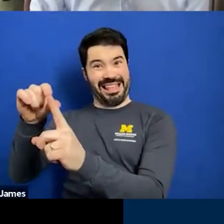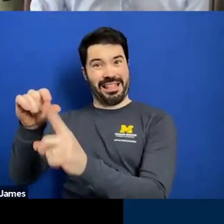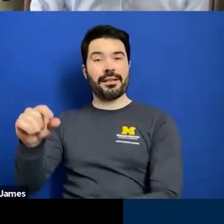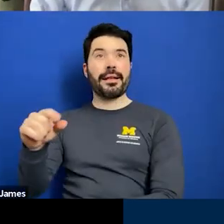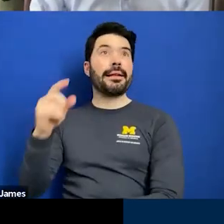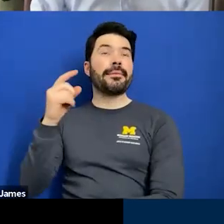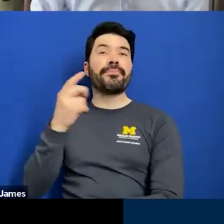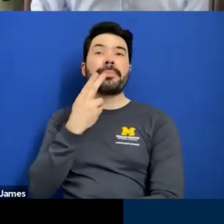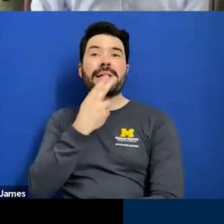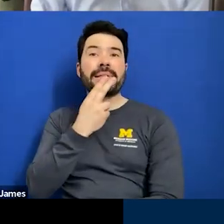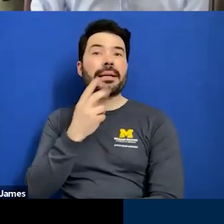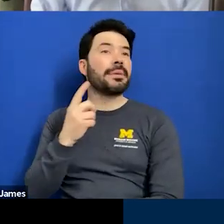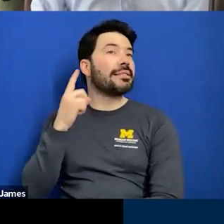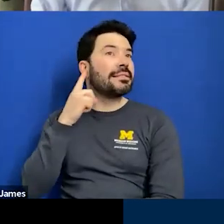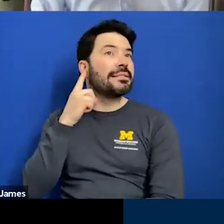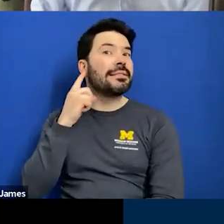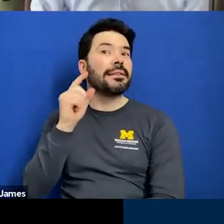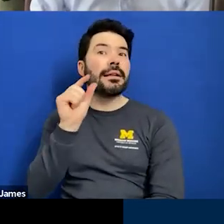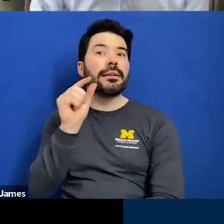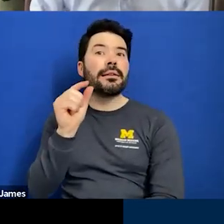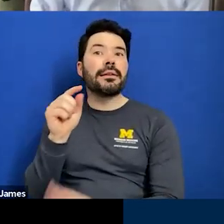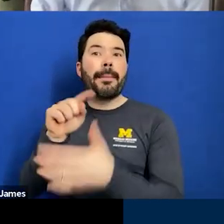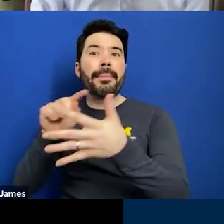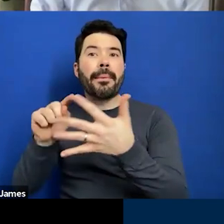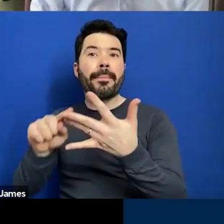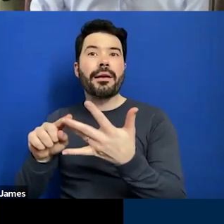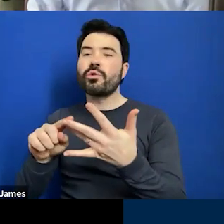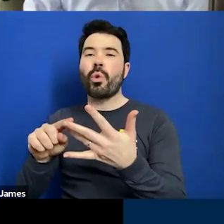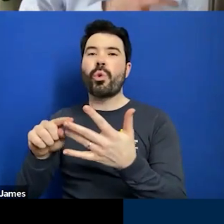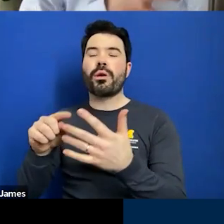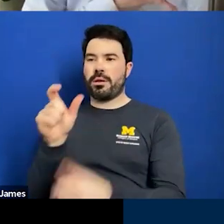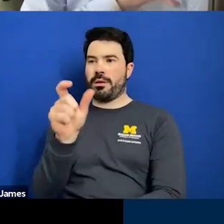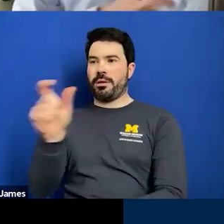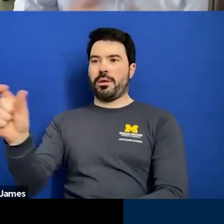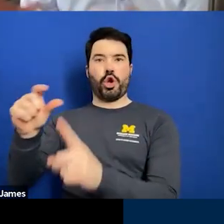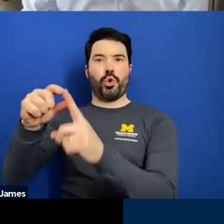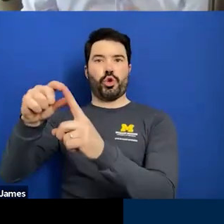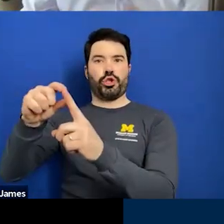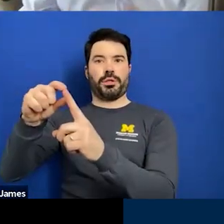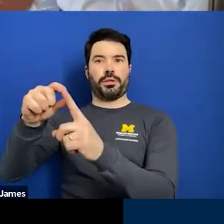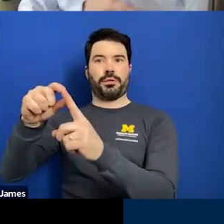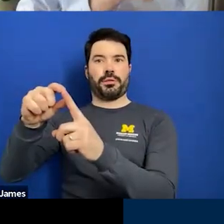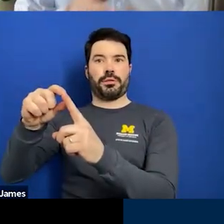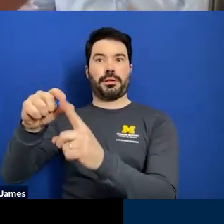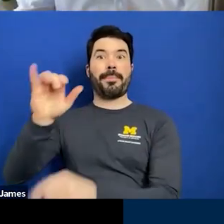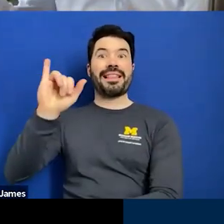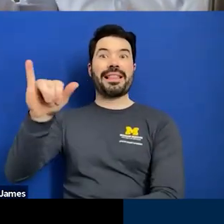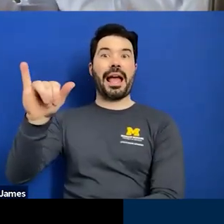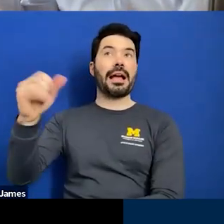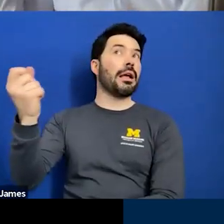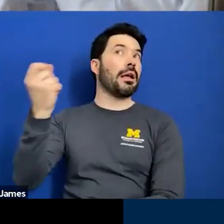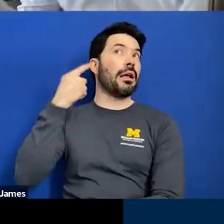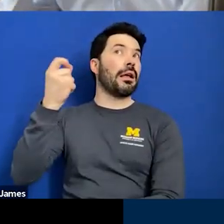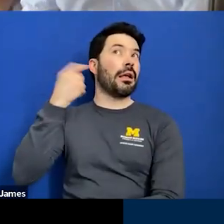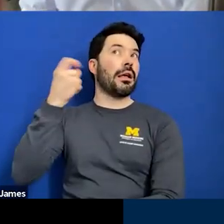the phonemes in words. We're talking about the actual words themselves. But in the speech signal, in the communication process,